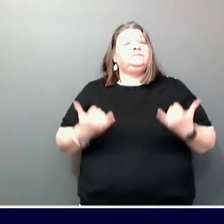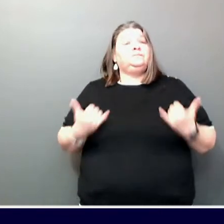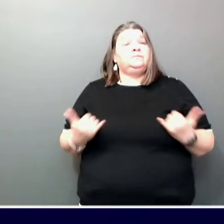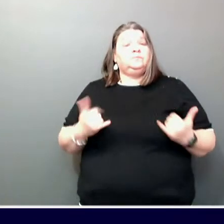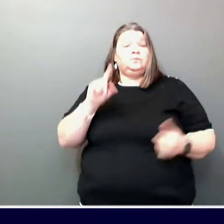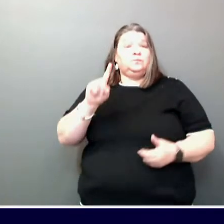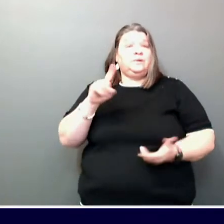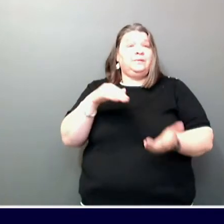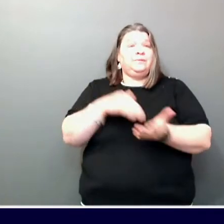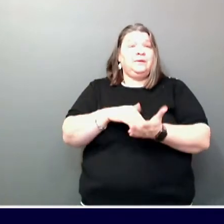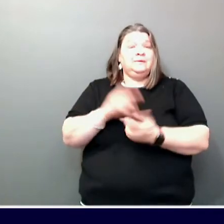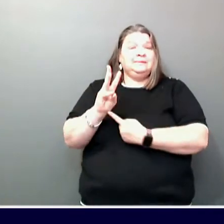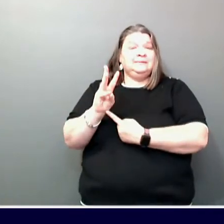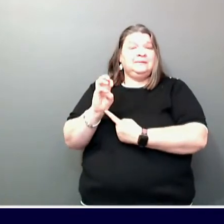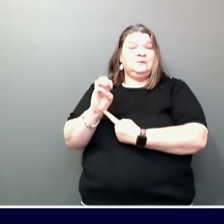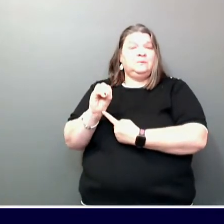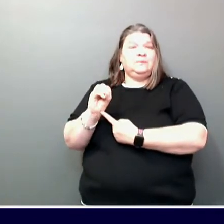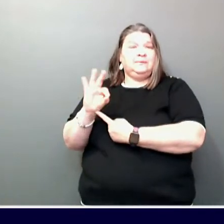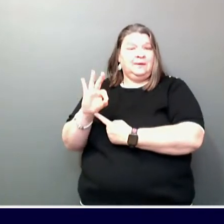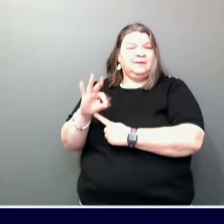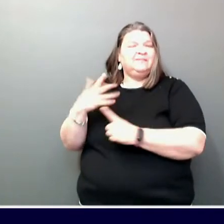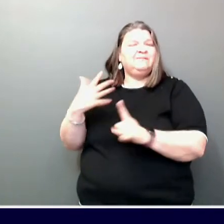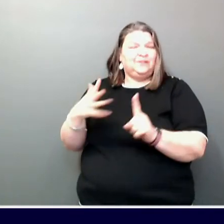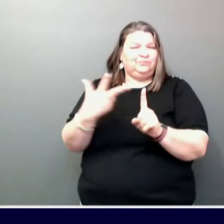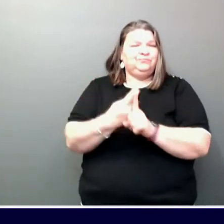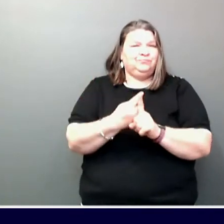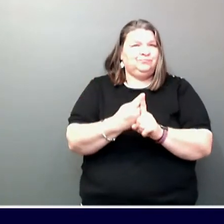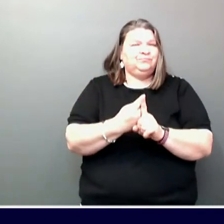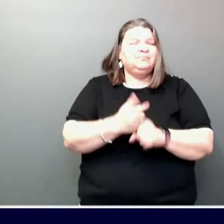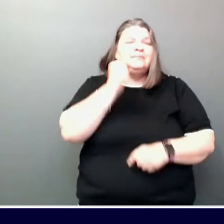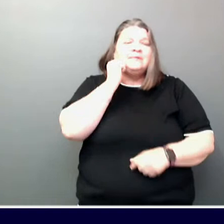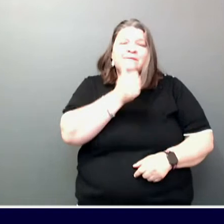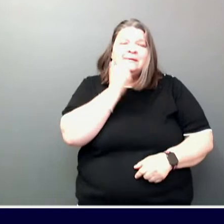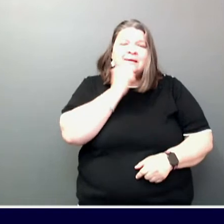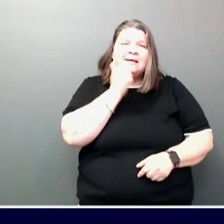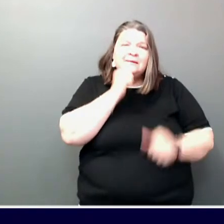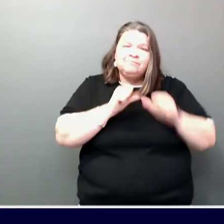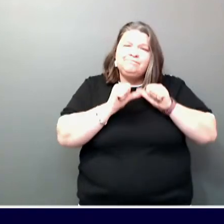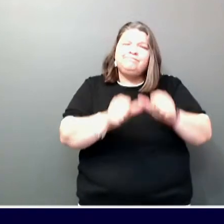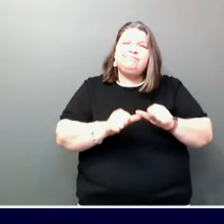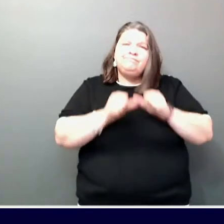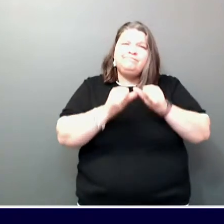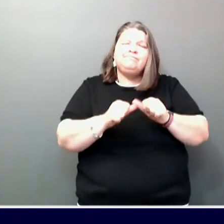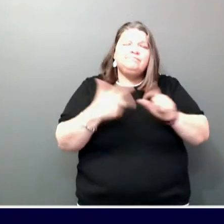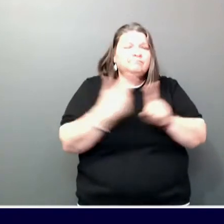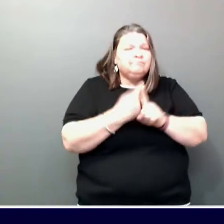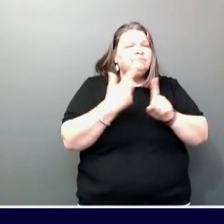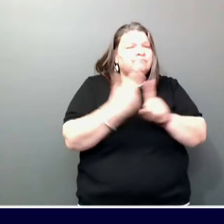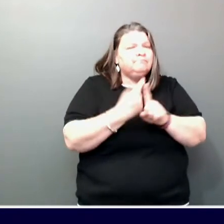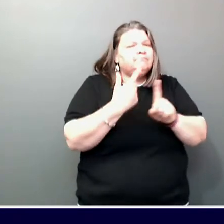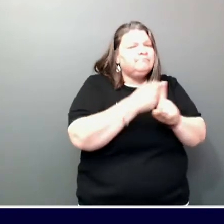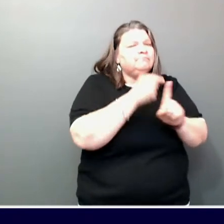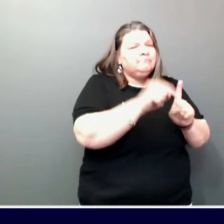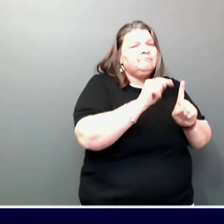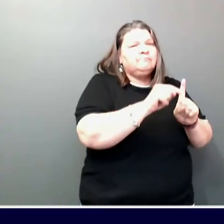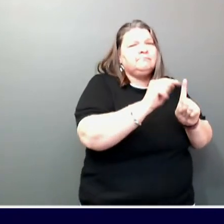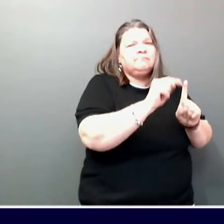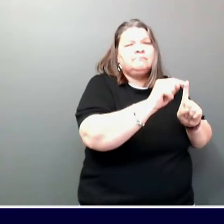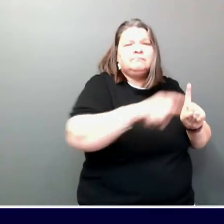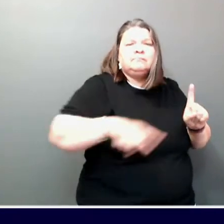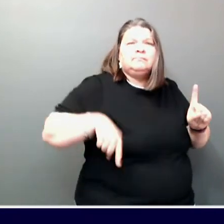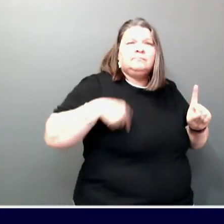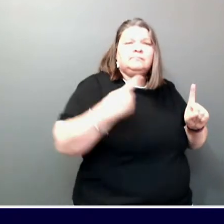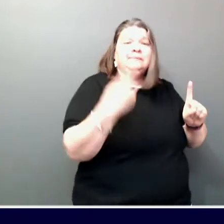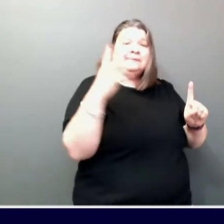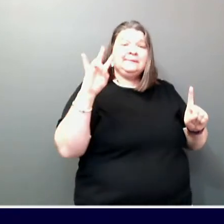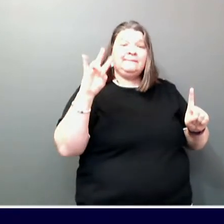1,609 doses of COVID-19 vaccine every single day. And over the past seven days, about